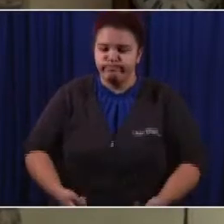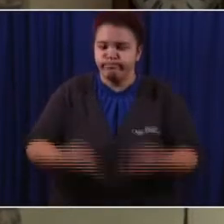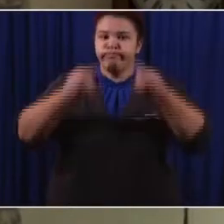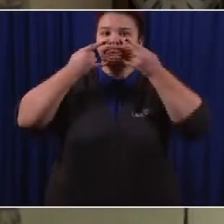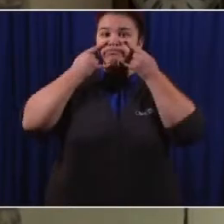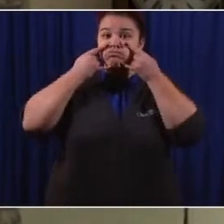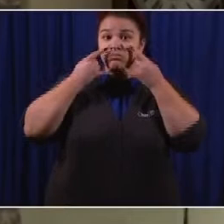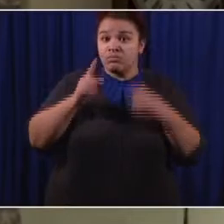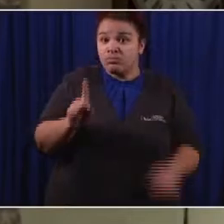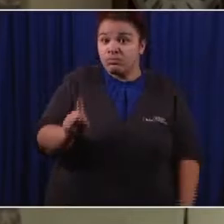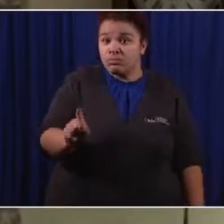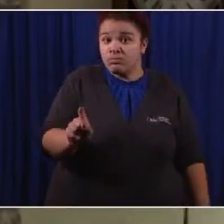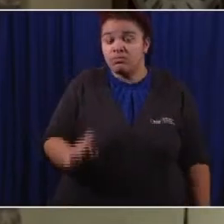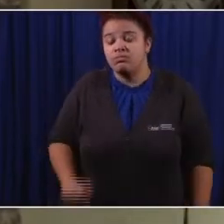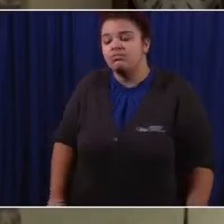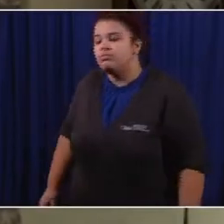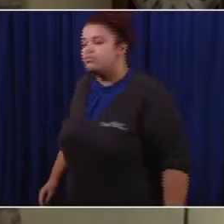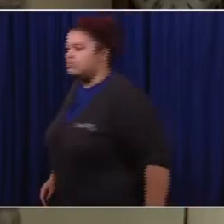through this.